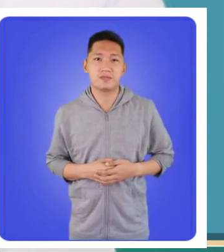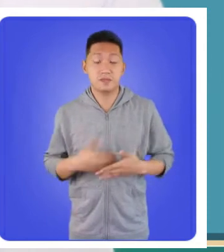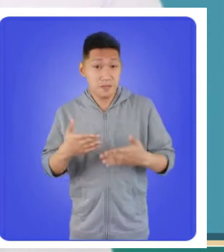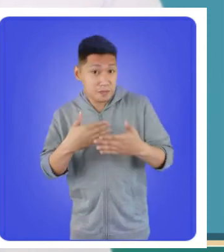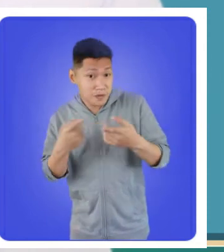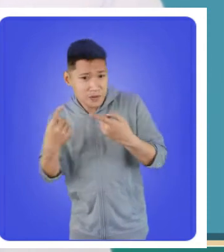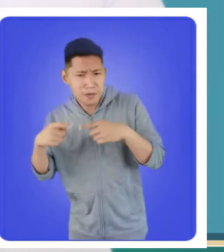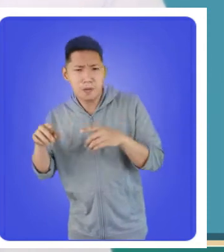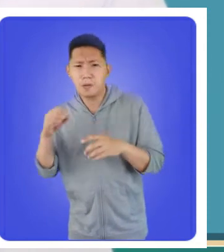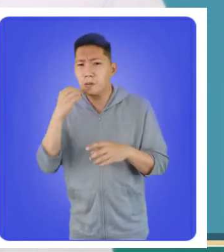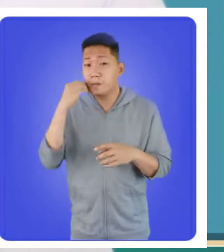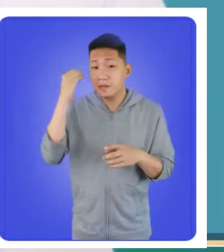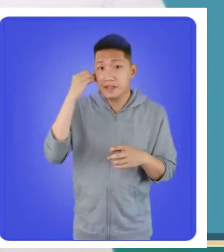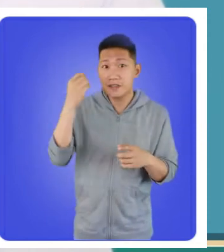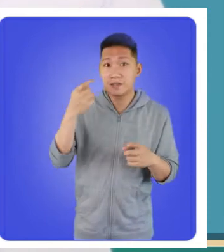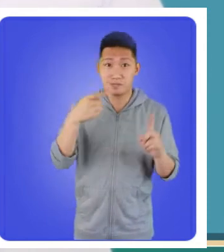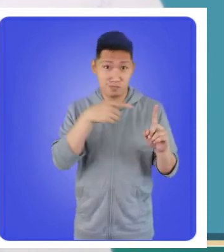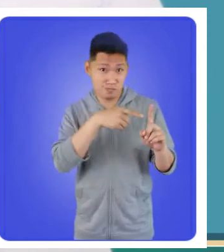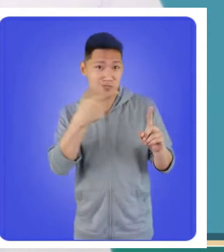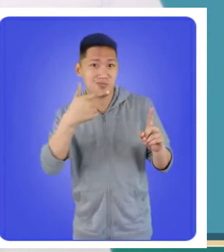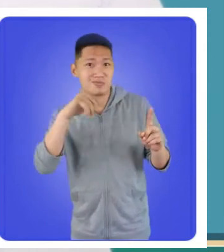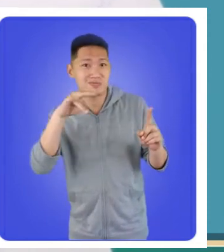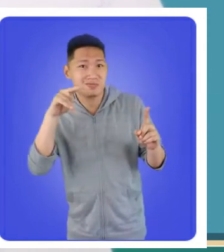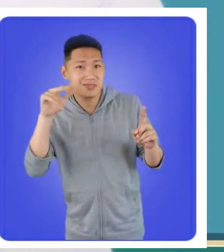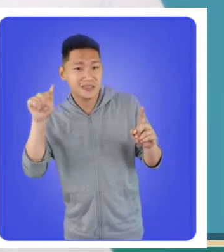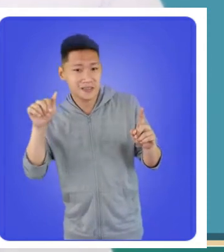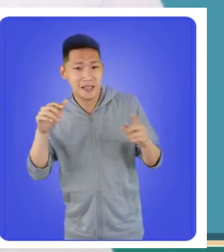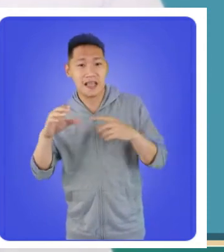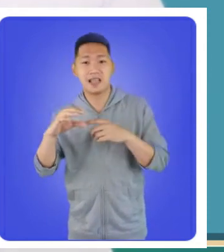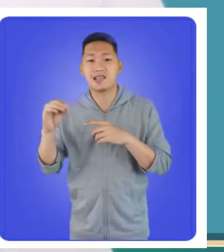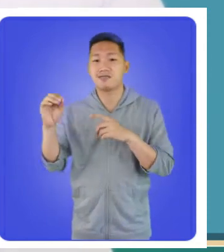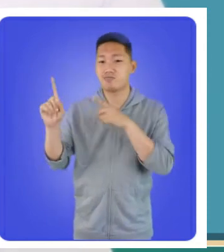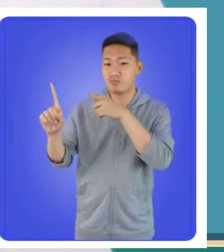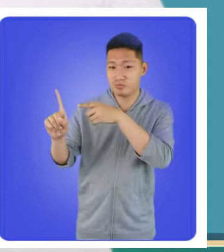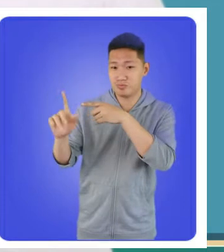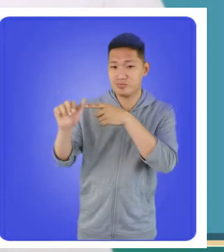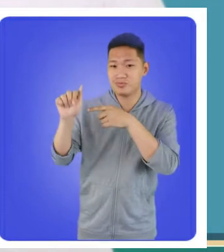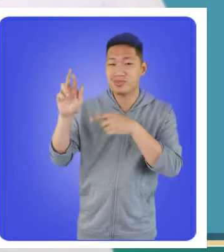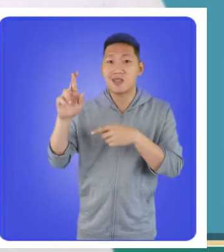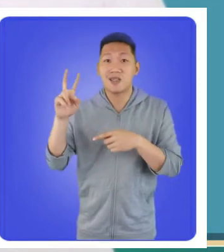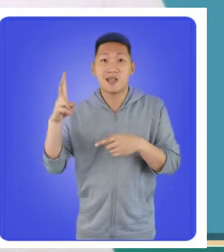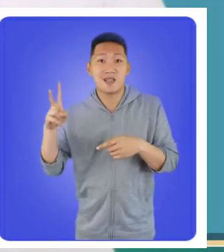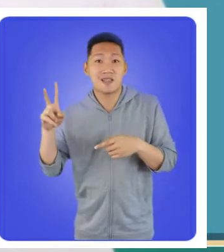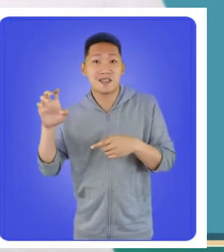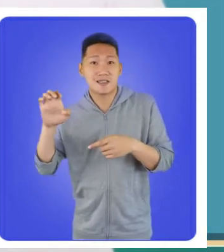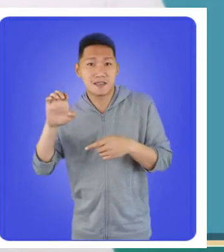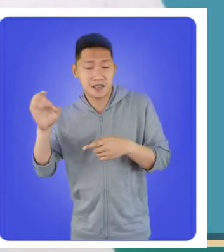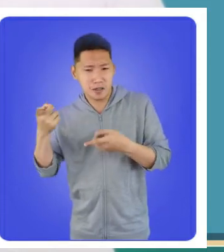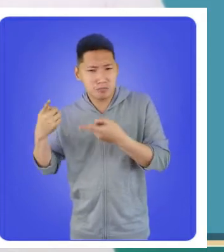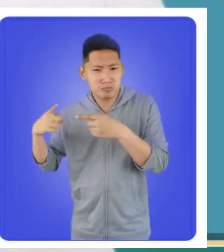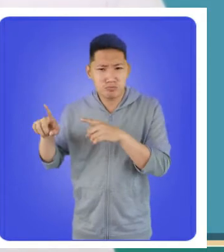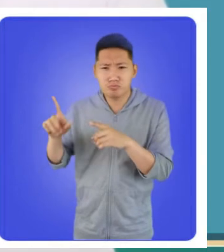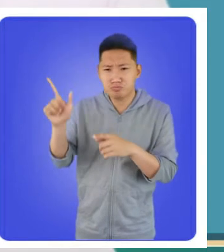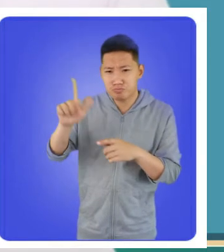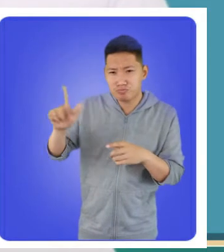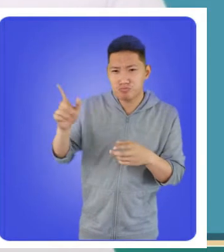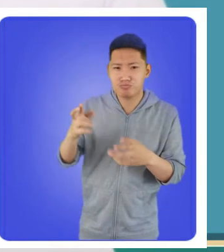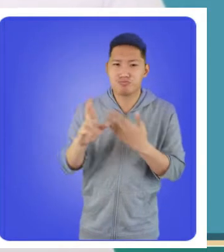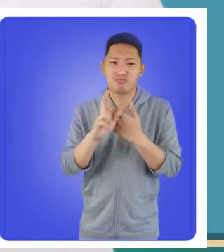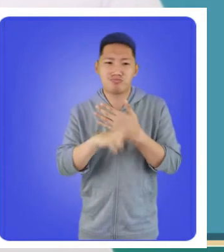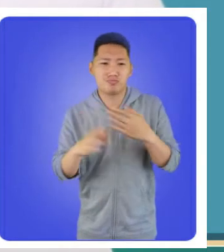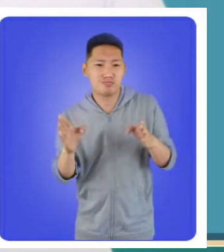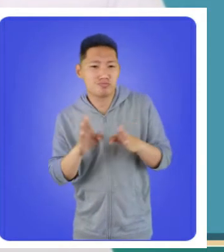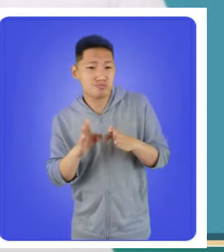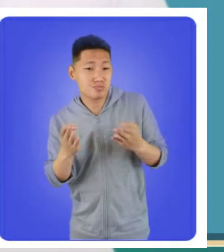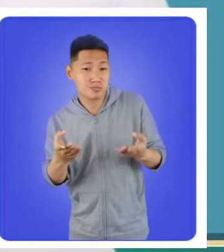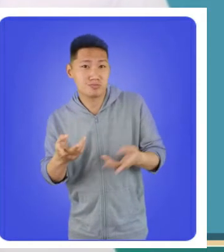Before going home, Gina and Arvi went to the library to return the books they borrowed last week.